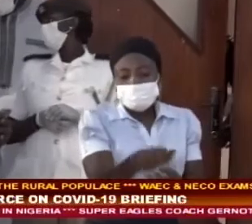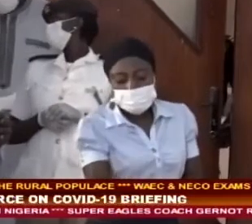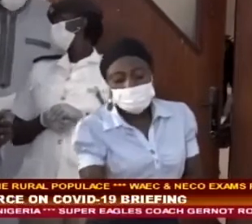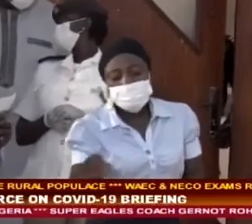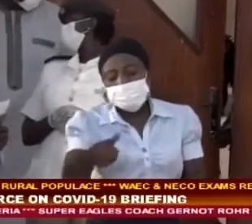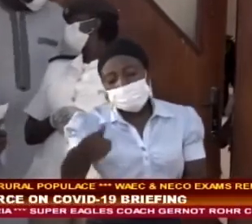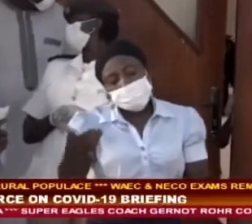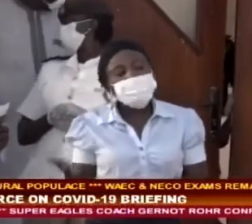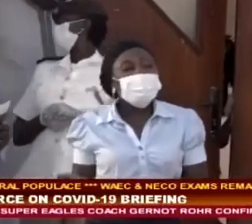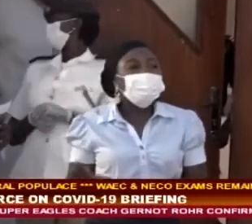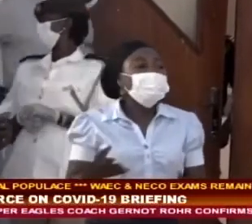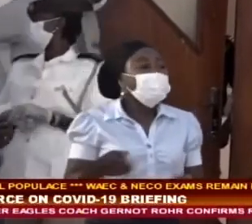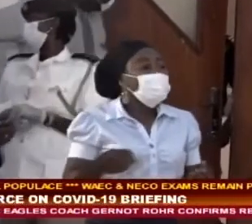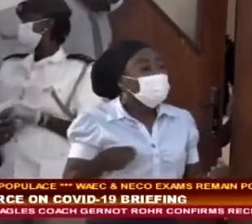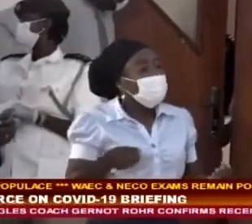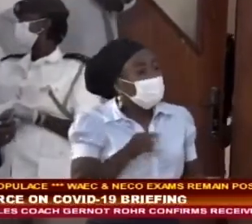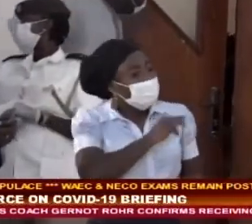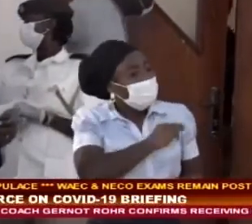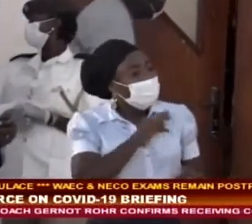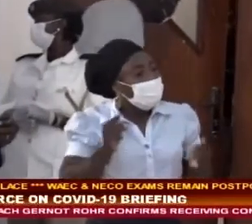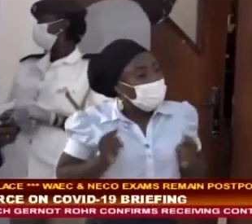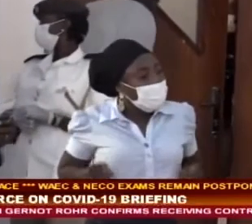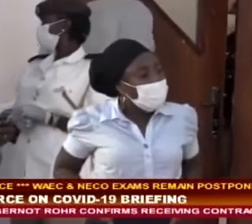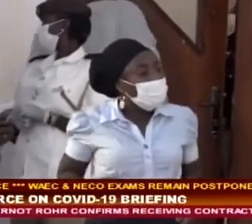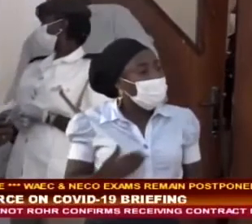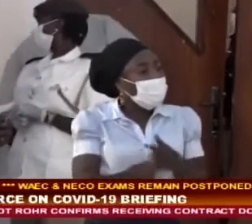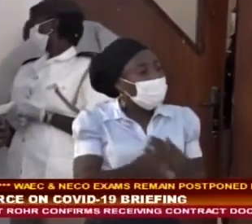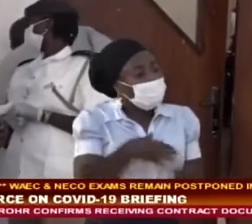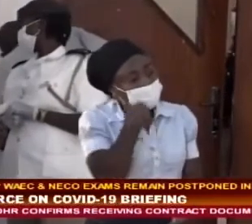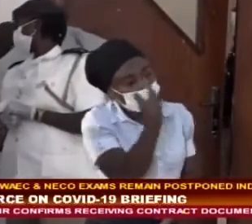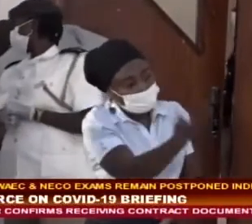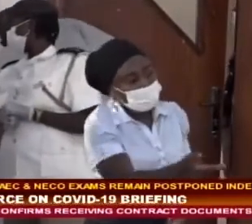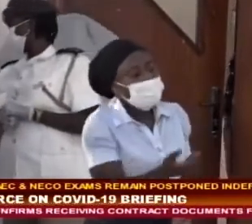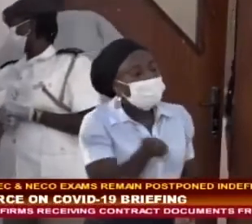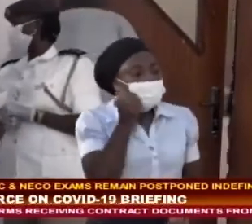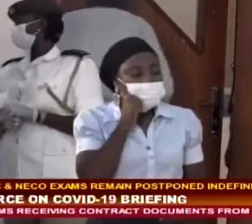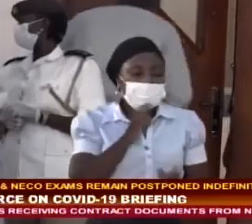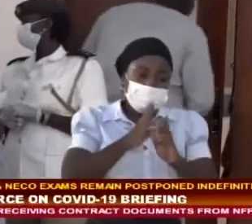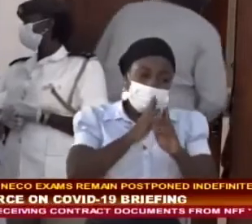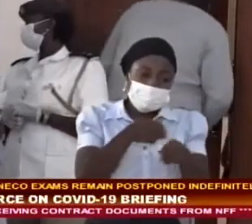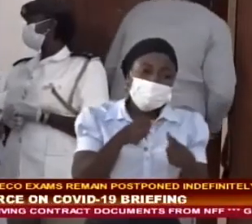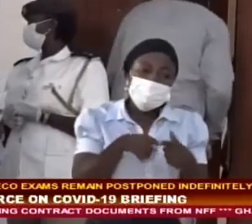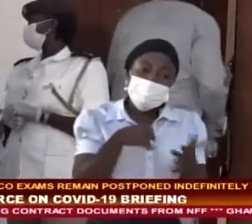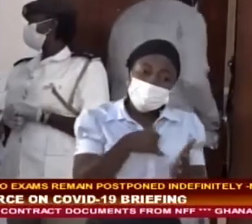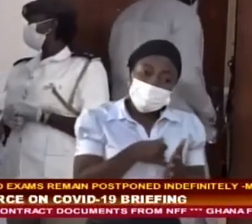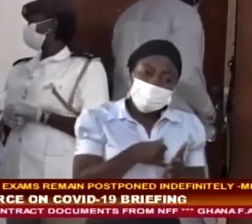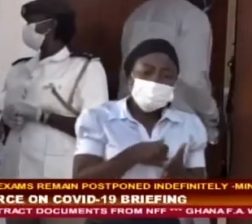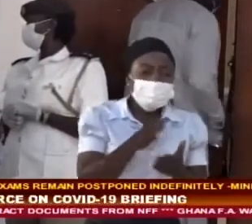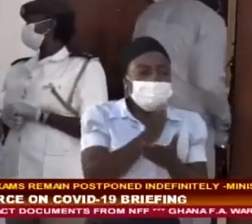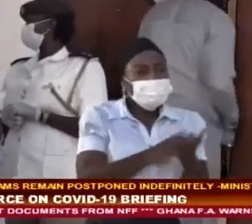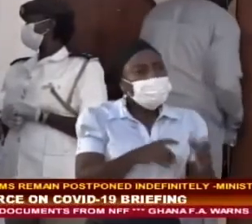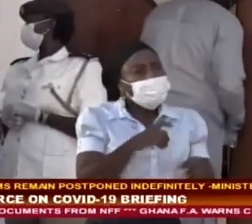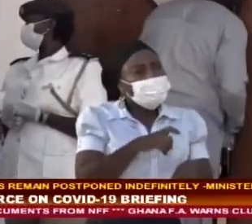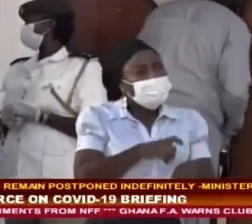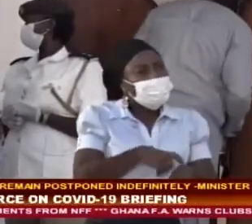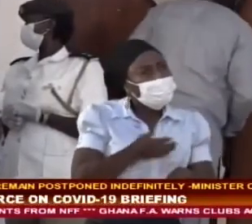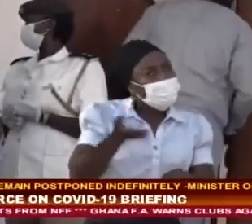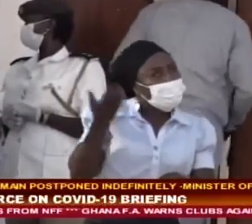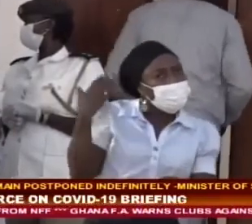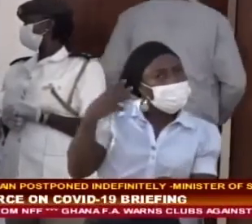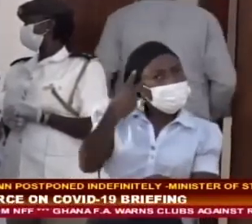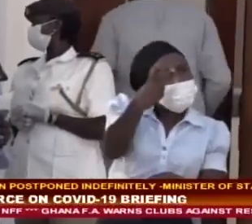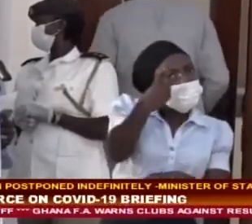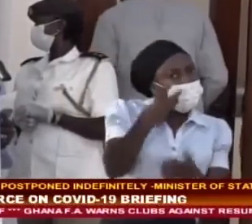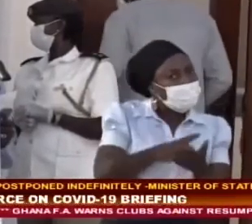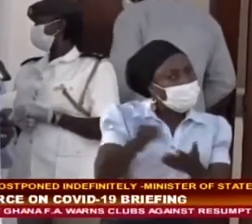of Humanitarian Affairs would like to respond to it. A while ago, about 2 weeks ago,